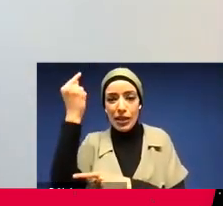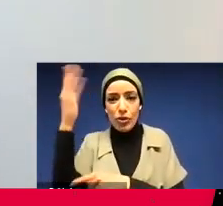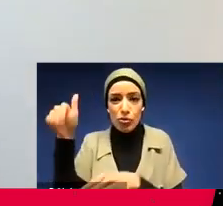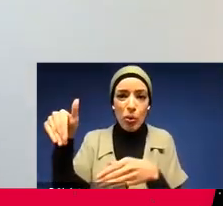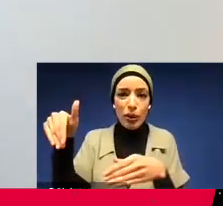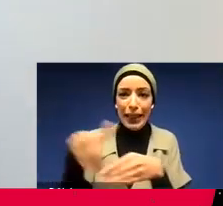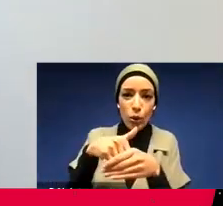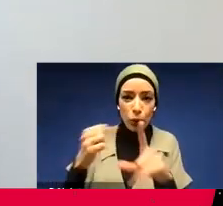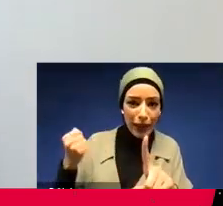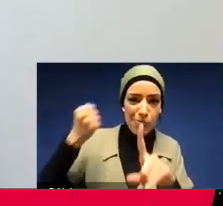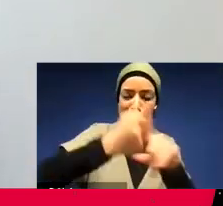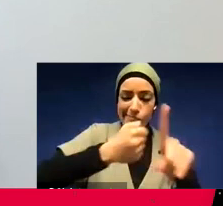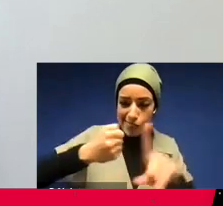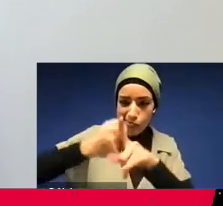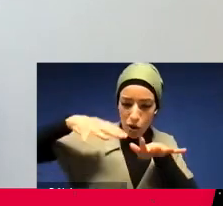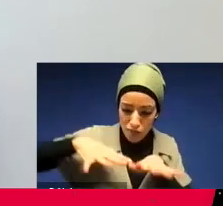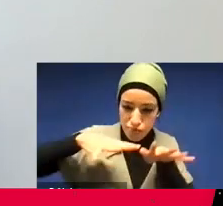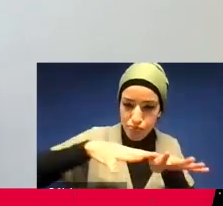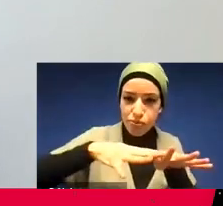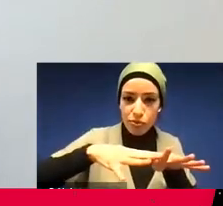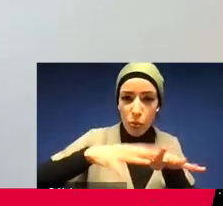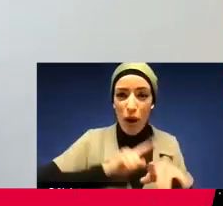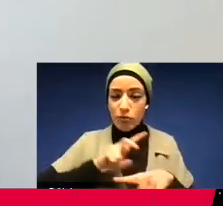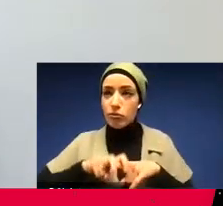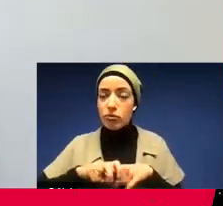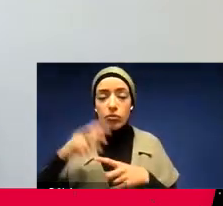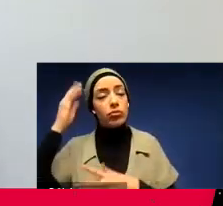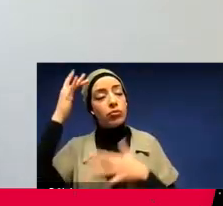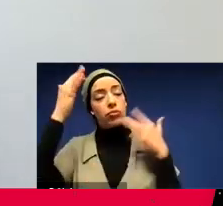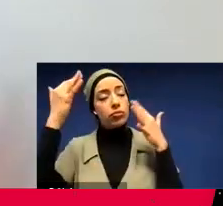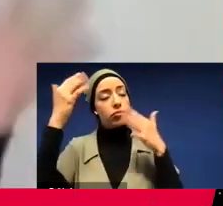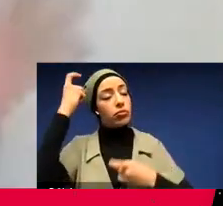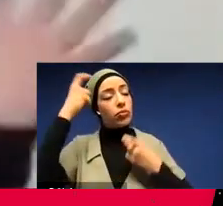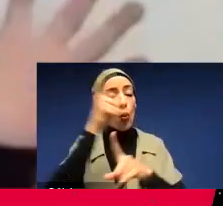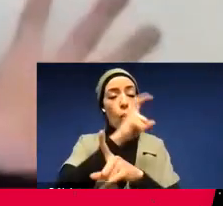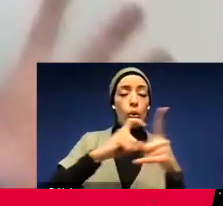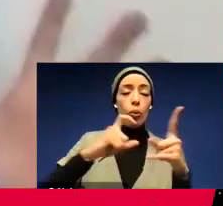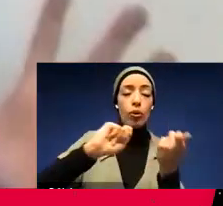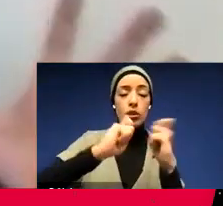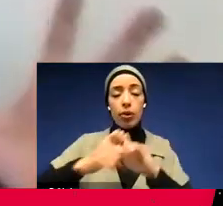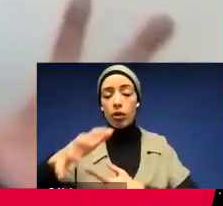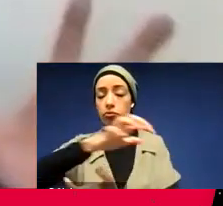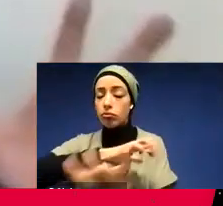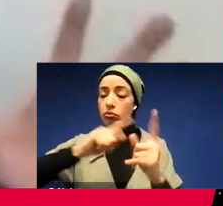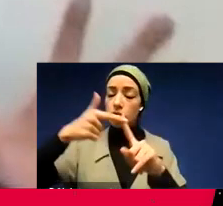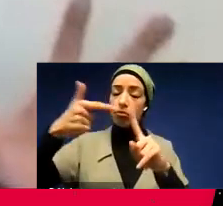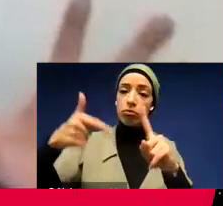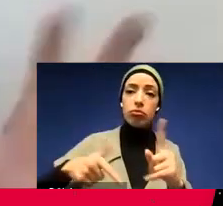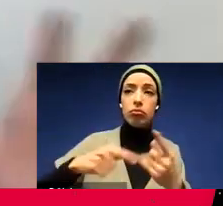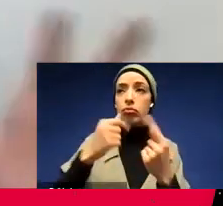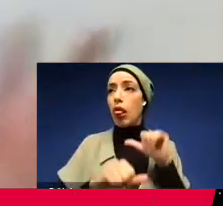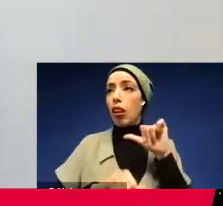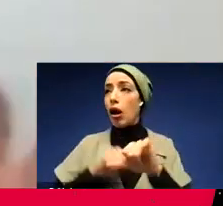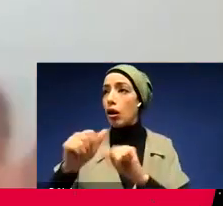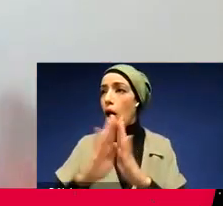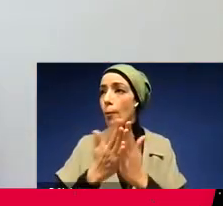just talking, and they're just turning simple ideas like community to some complex series and books